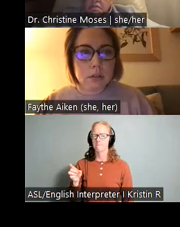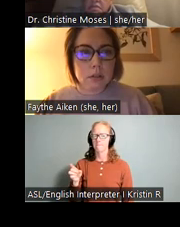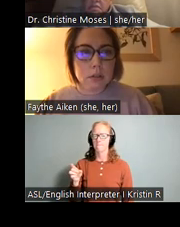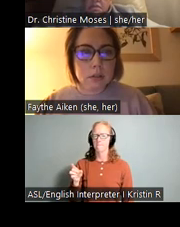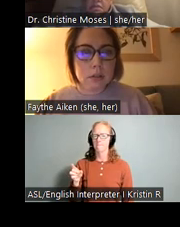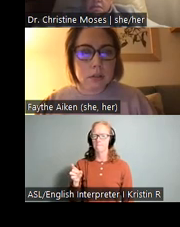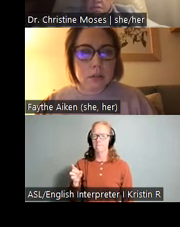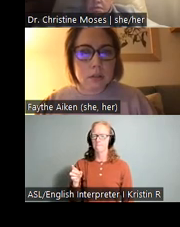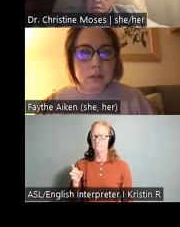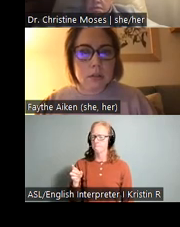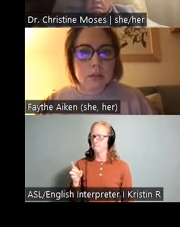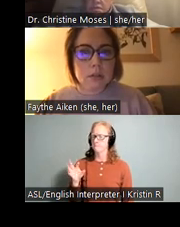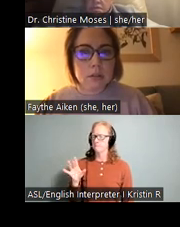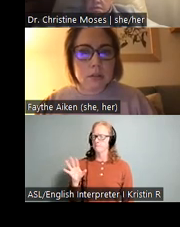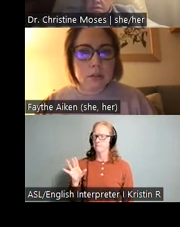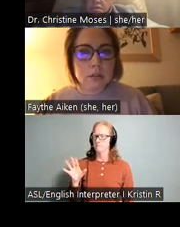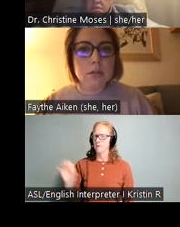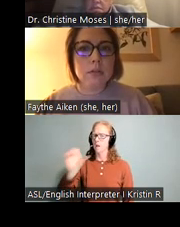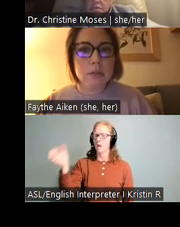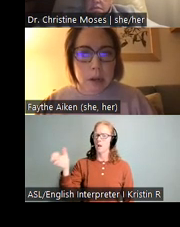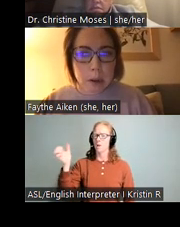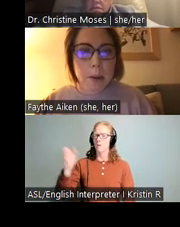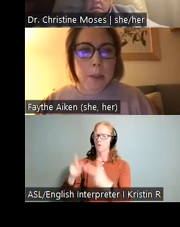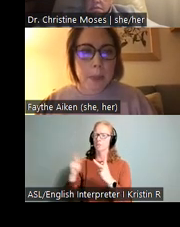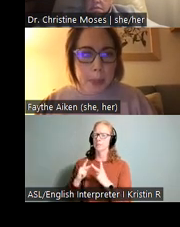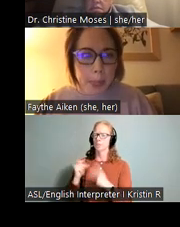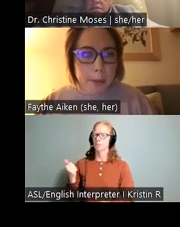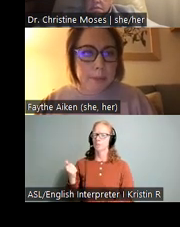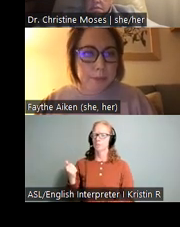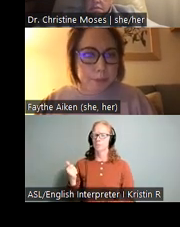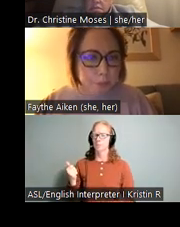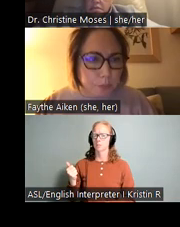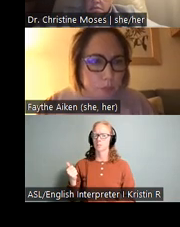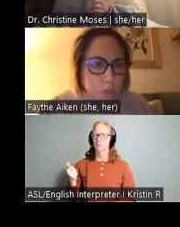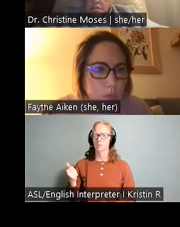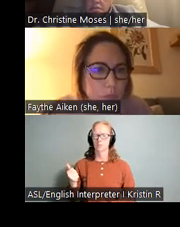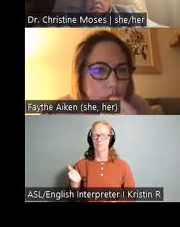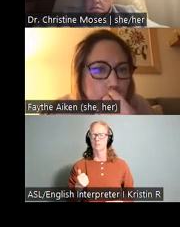you know, something up from other jurisdictions or something. So